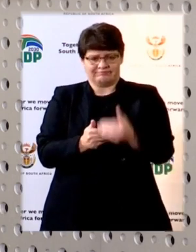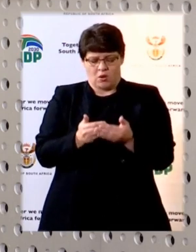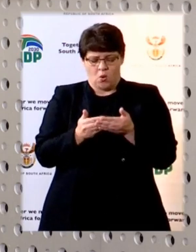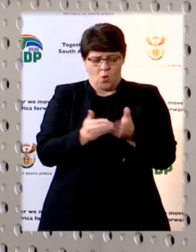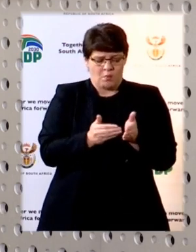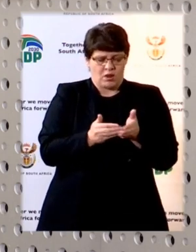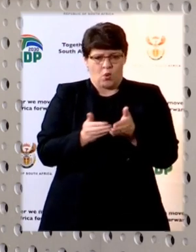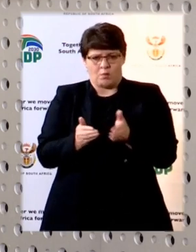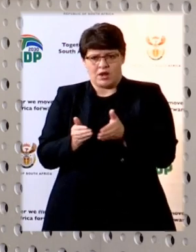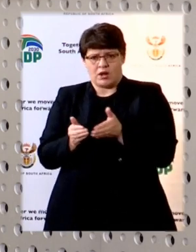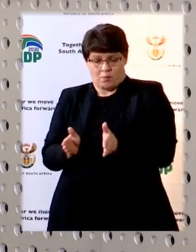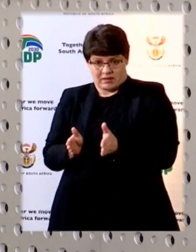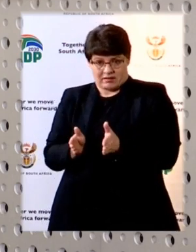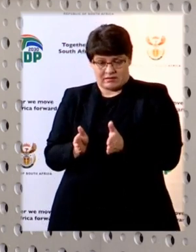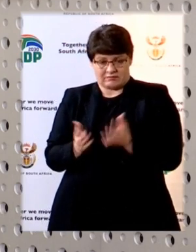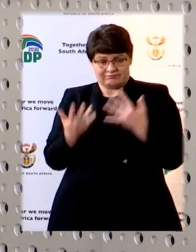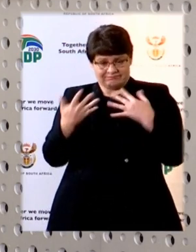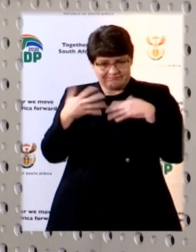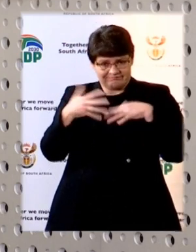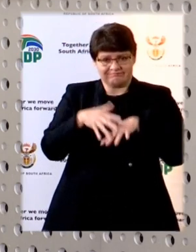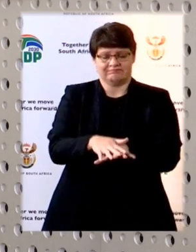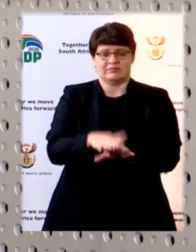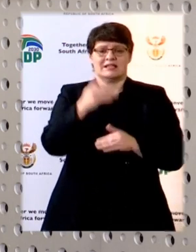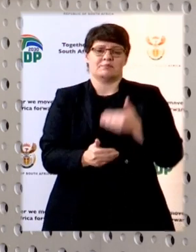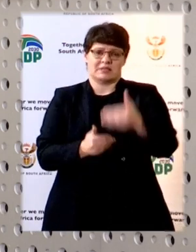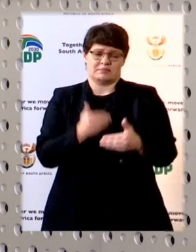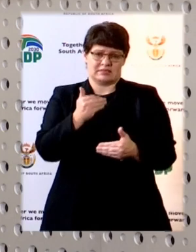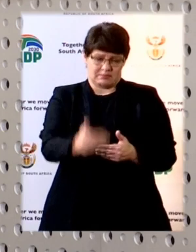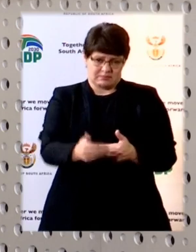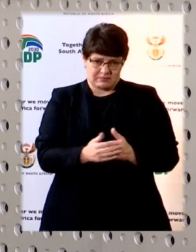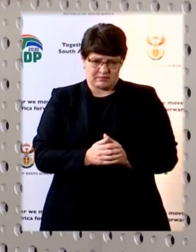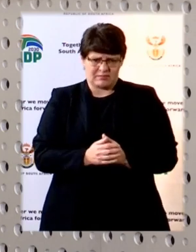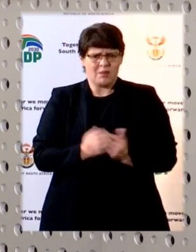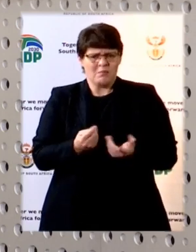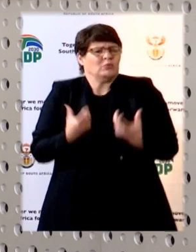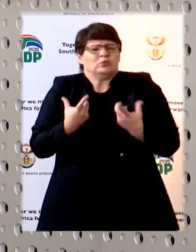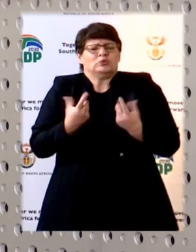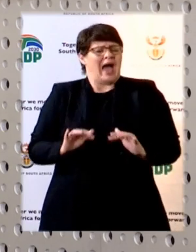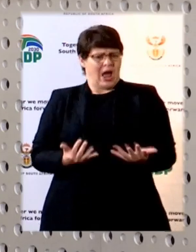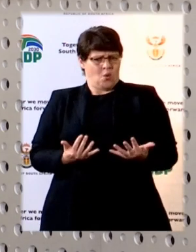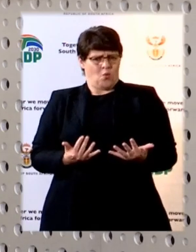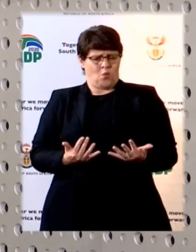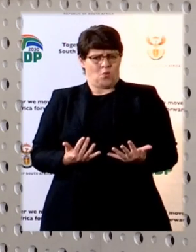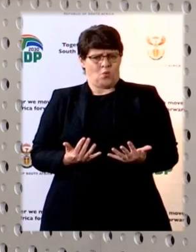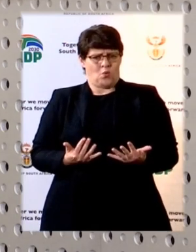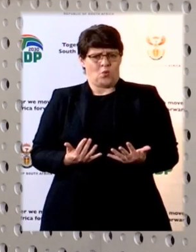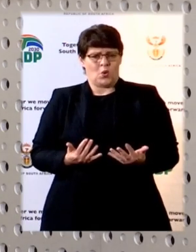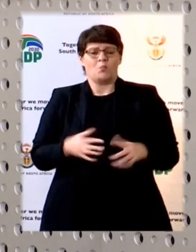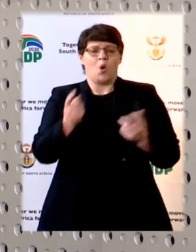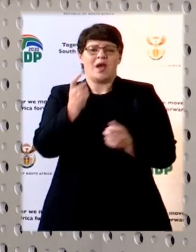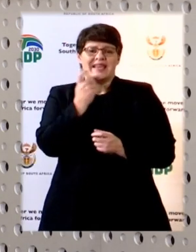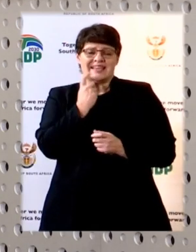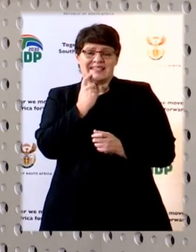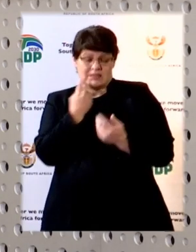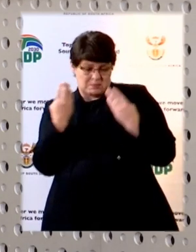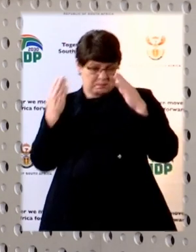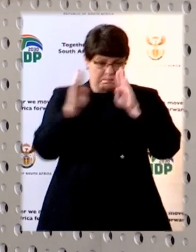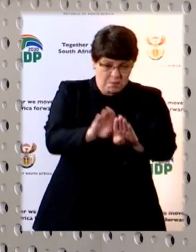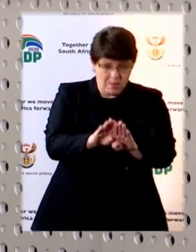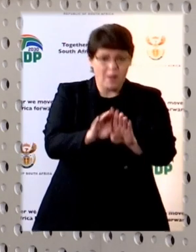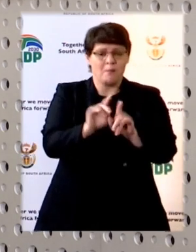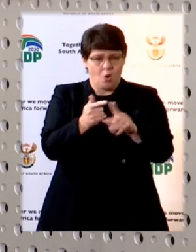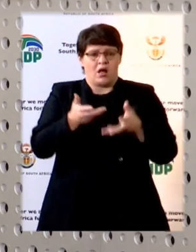activity, which will be implemented through a deliberate and cautious approach to the easing of current lockdown